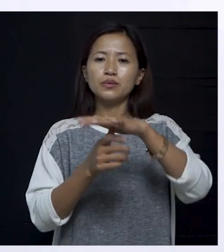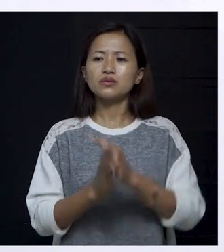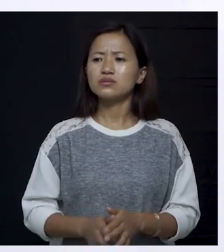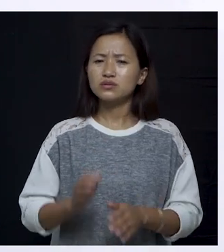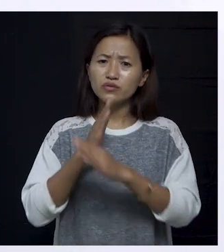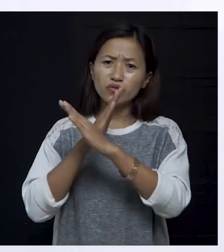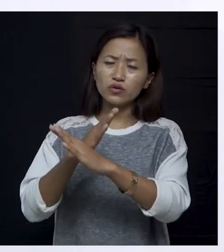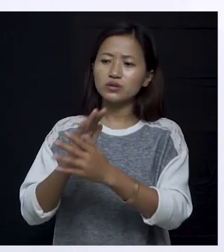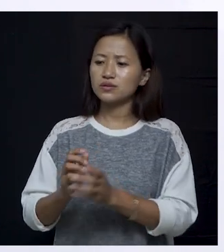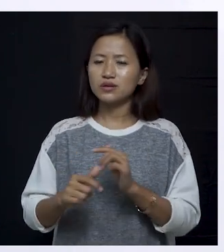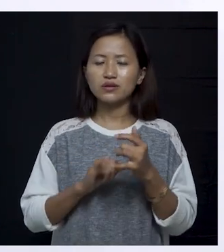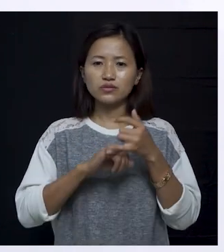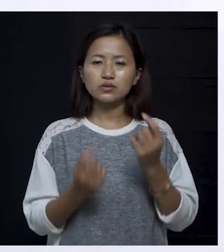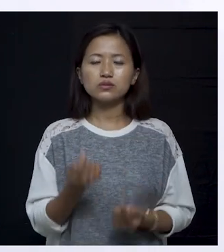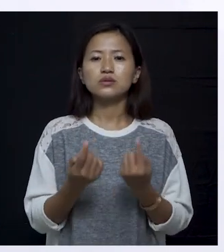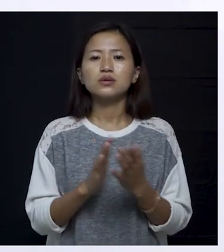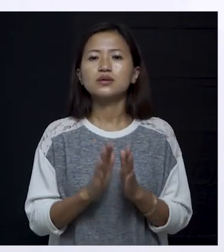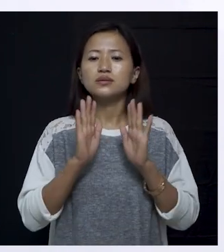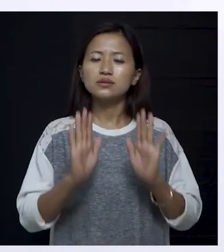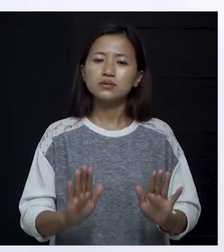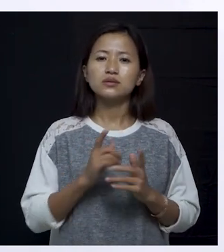avoid such kind of situation,